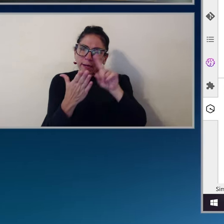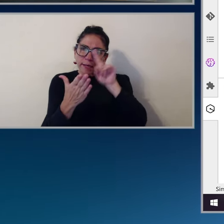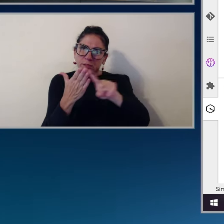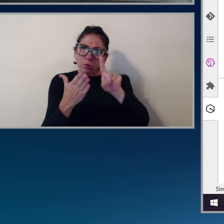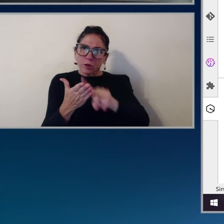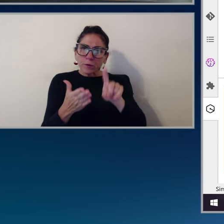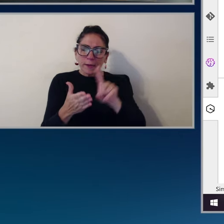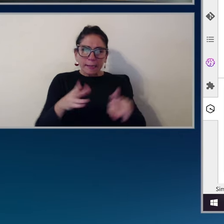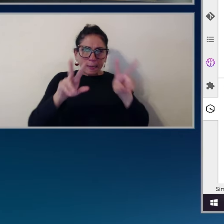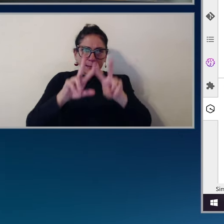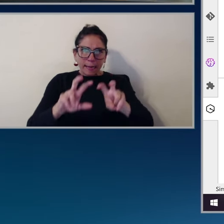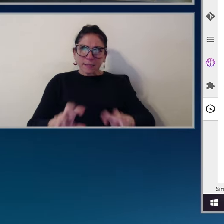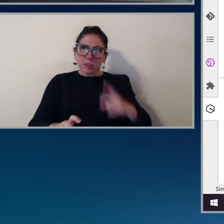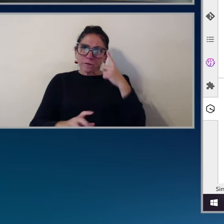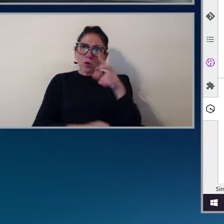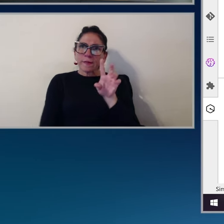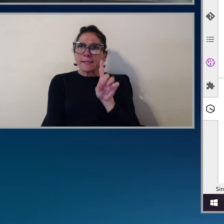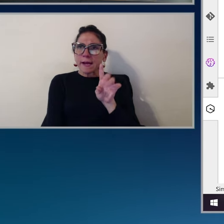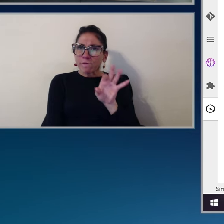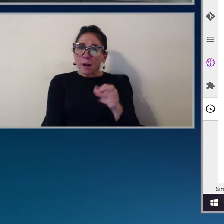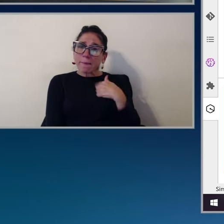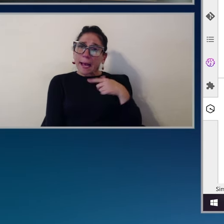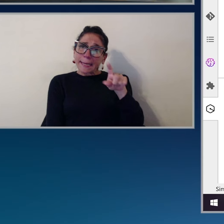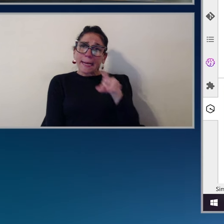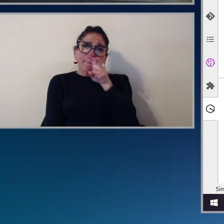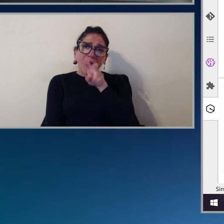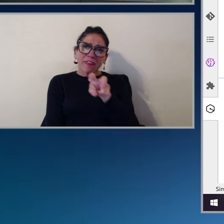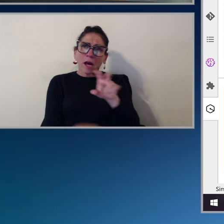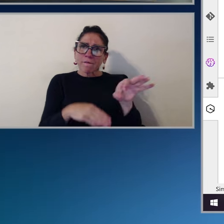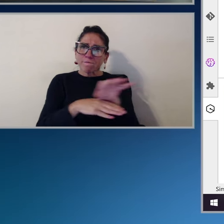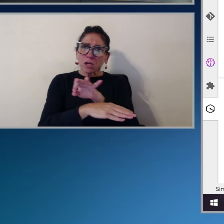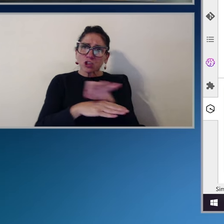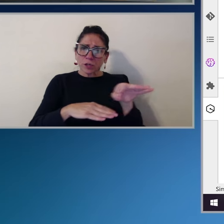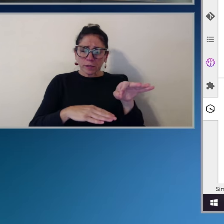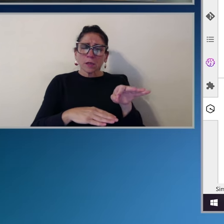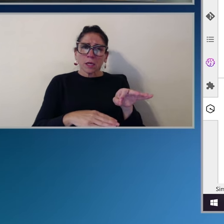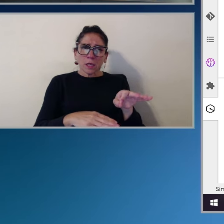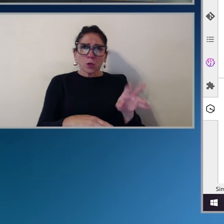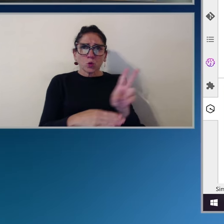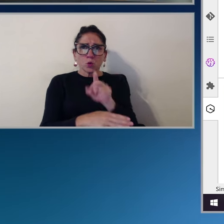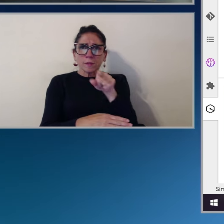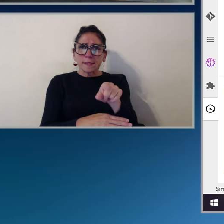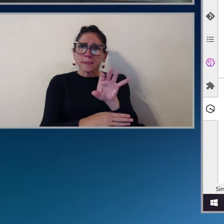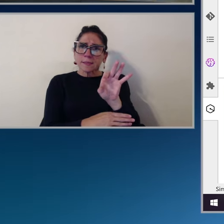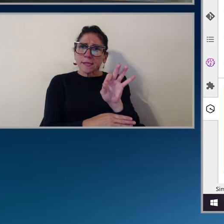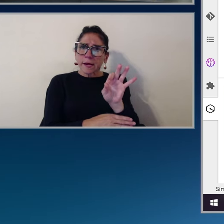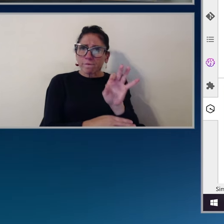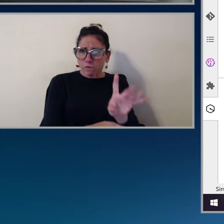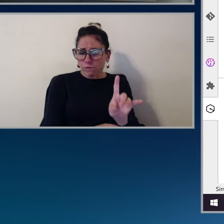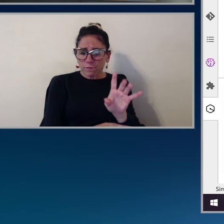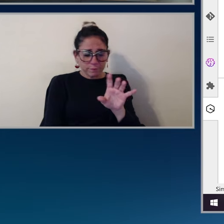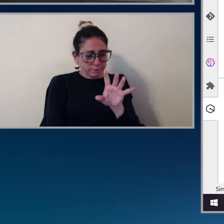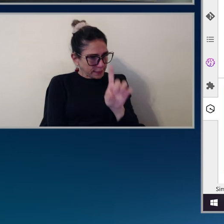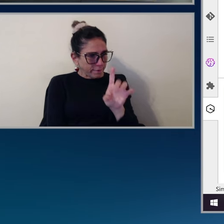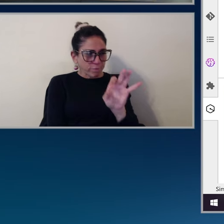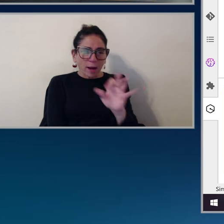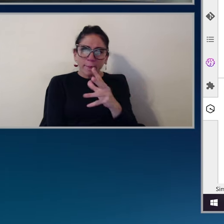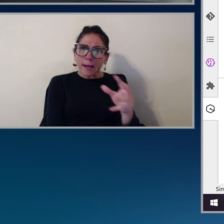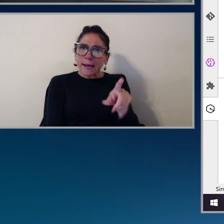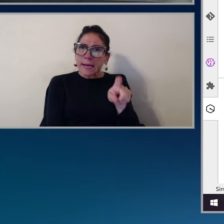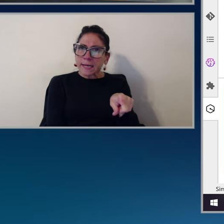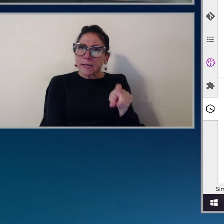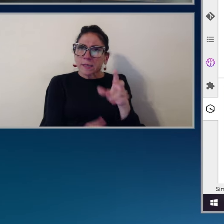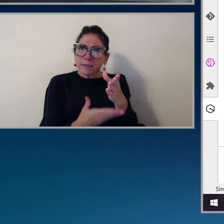on my pandas data frame. And I need a Python function to use this data frame as an input. And I have to do some